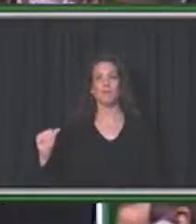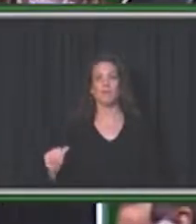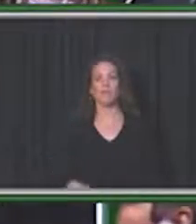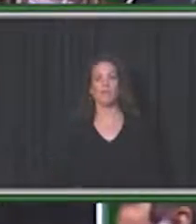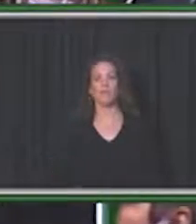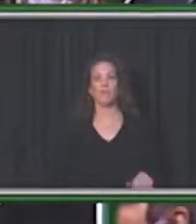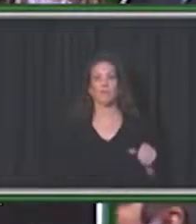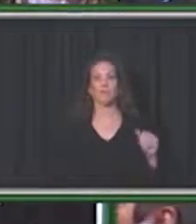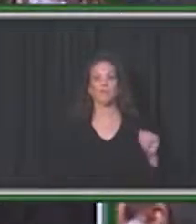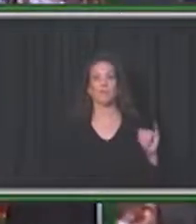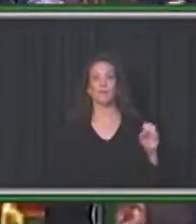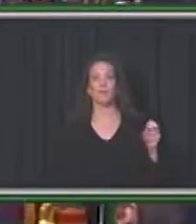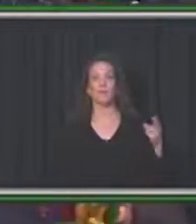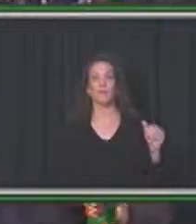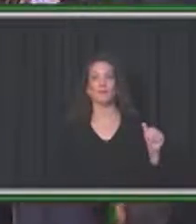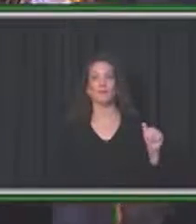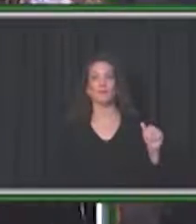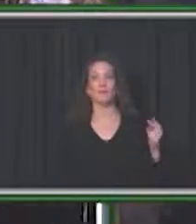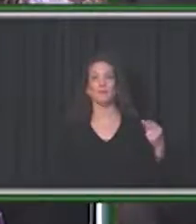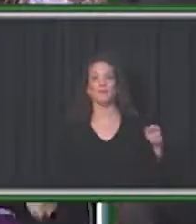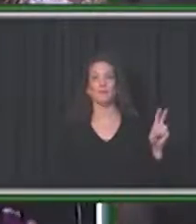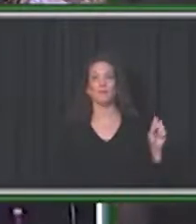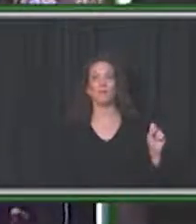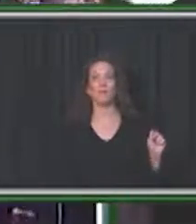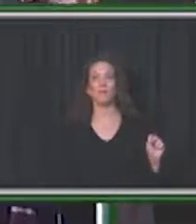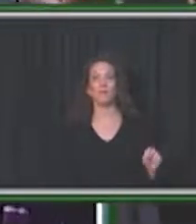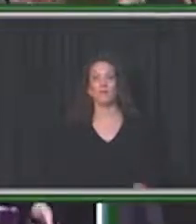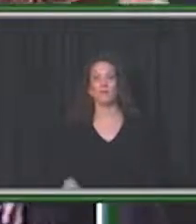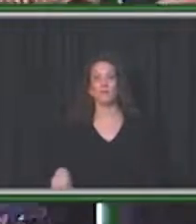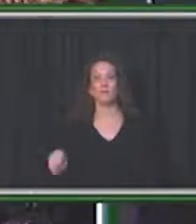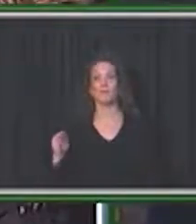Aisha Harris. Maria Vega.